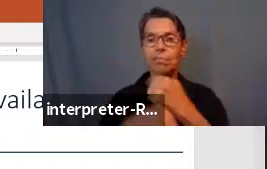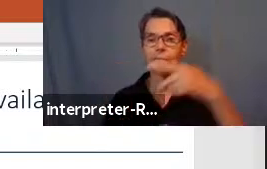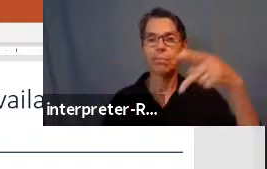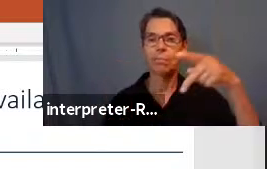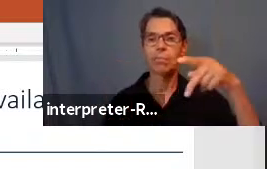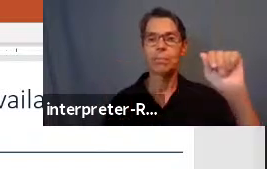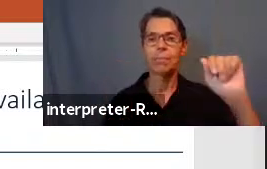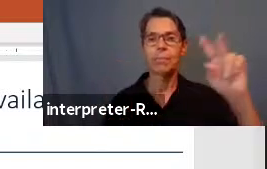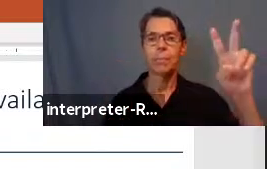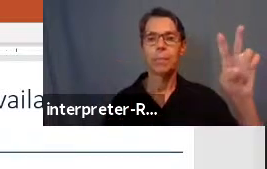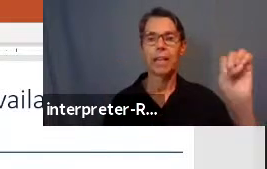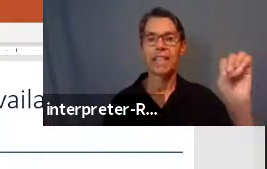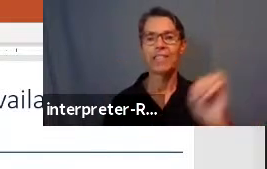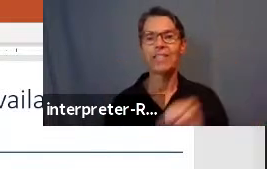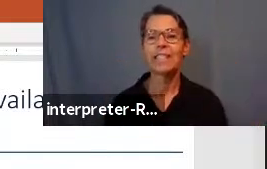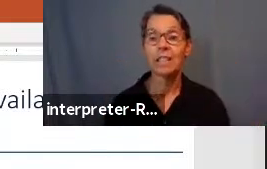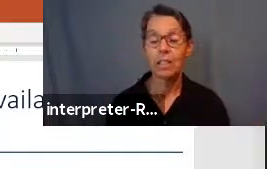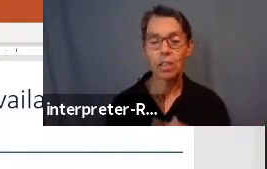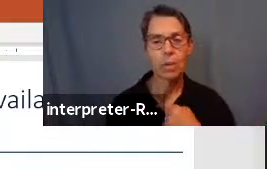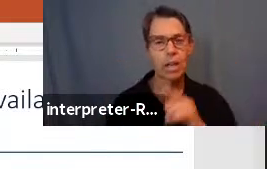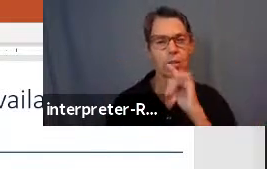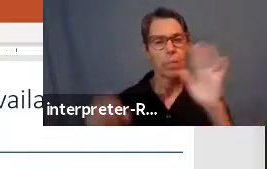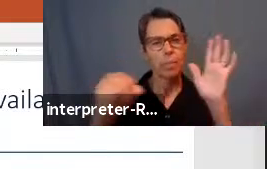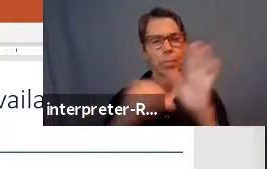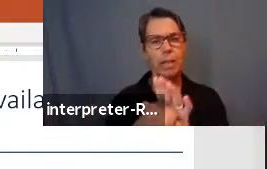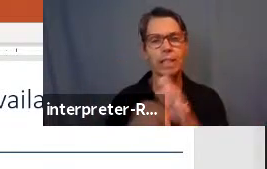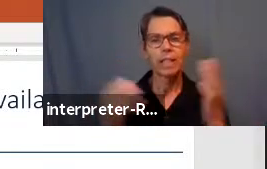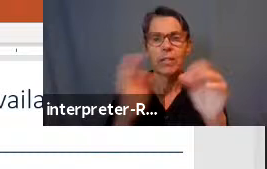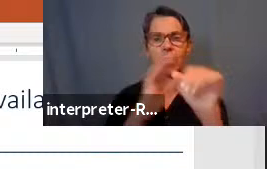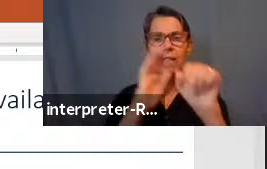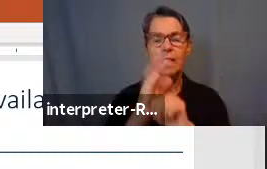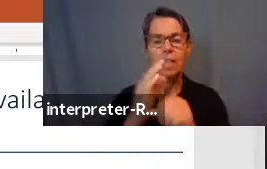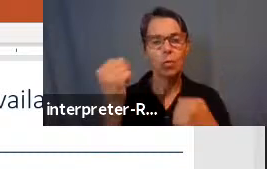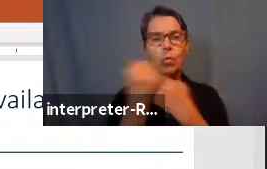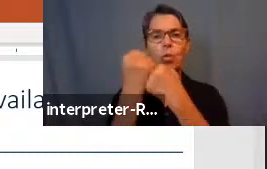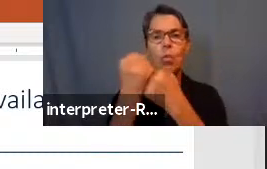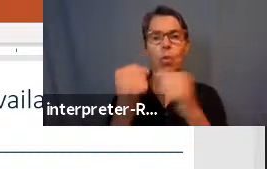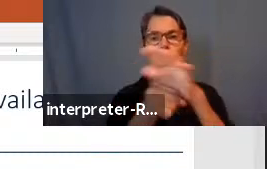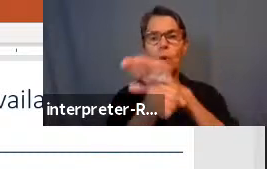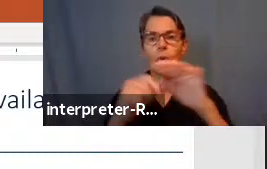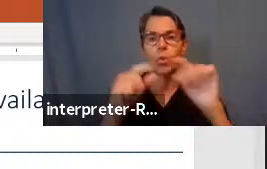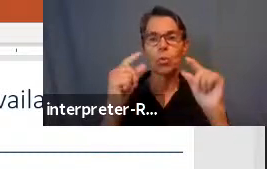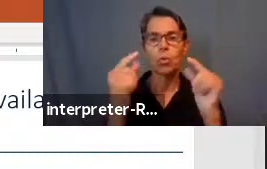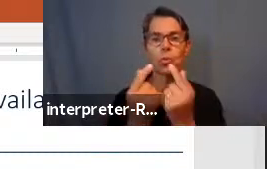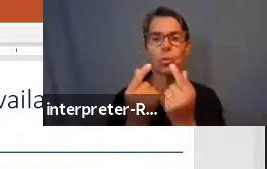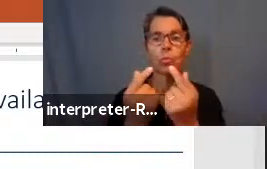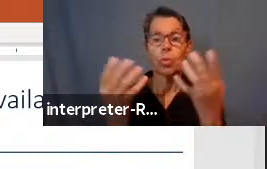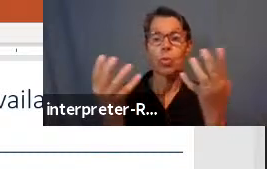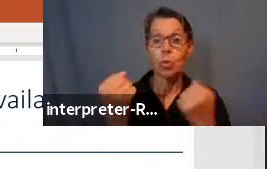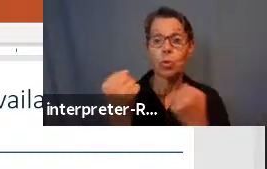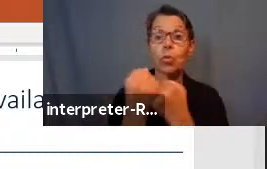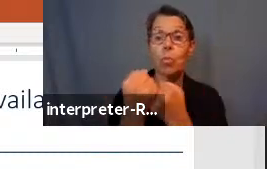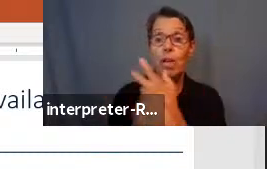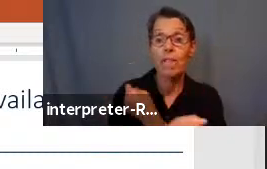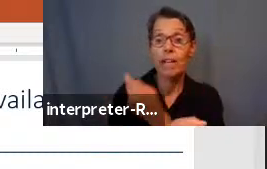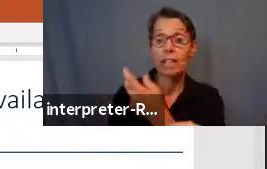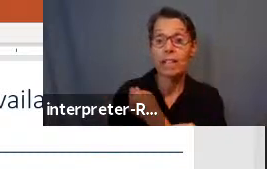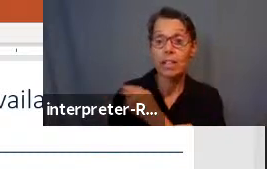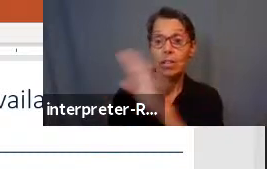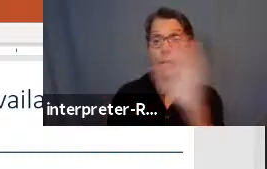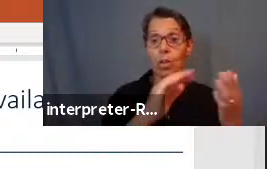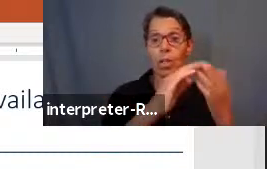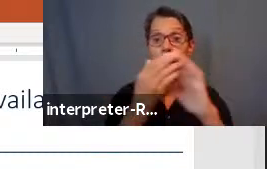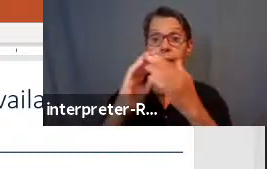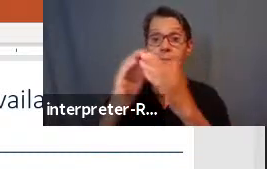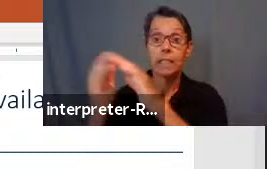short. So we're very committed at the state to supporting local groups who want to work to support vaccination in their communities. PAVE grants